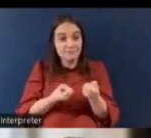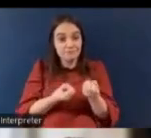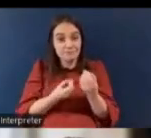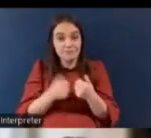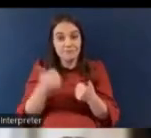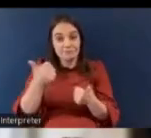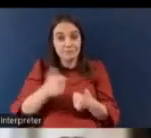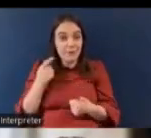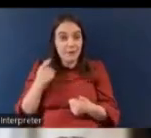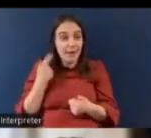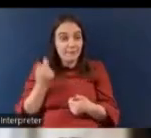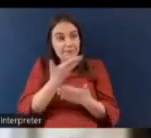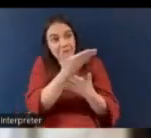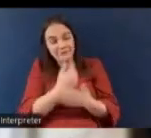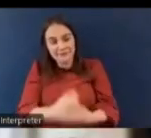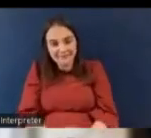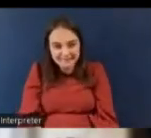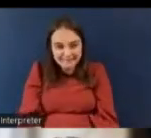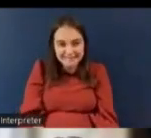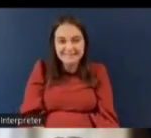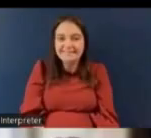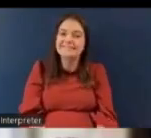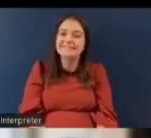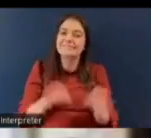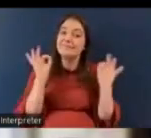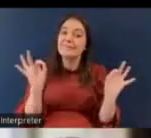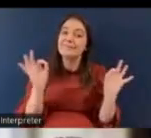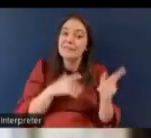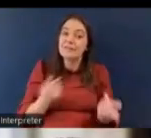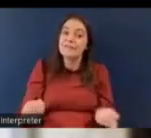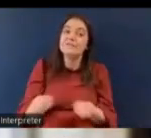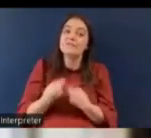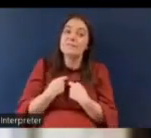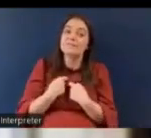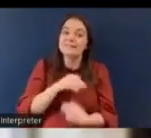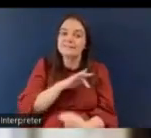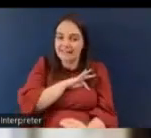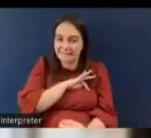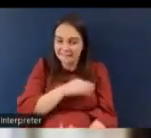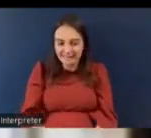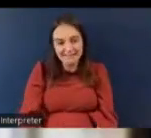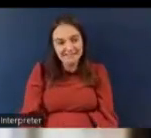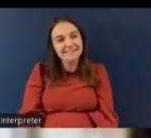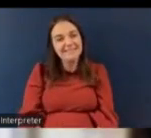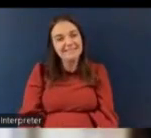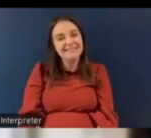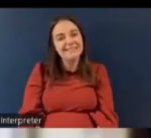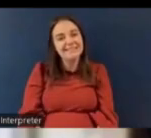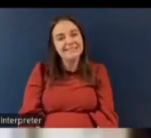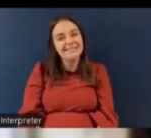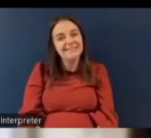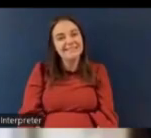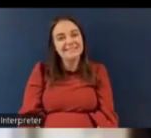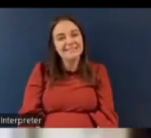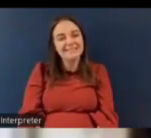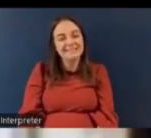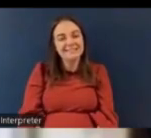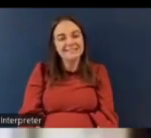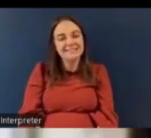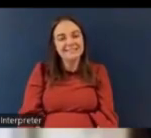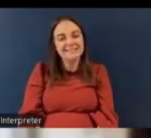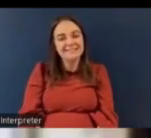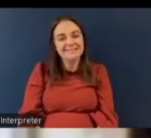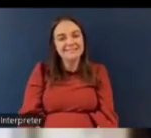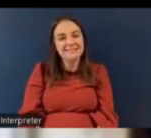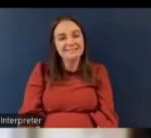Happy for you too. I think you've nominated yourself. Go mad. Okay.